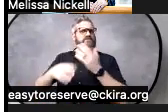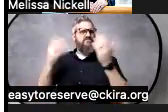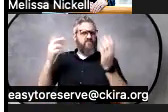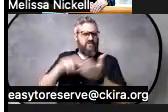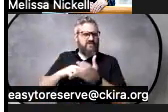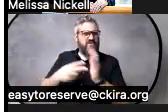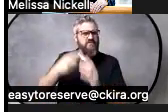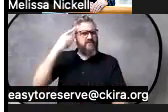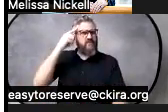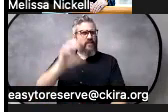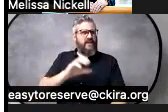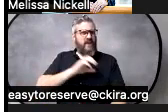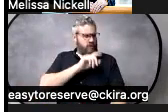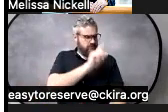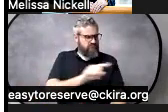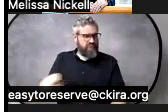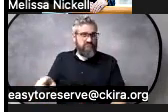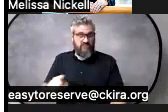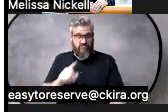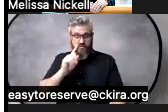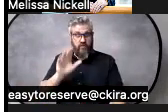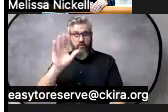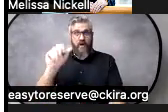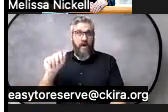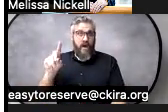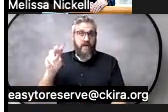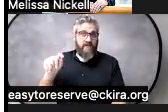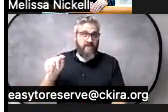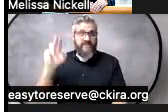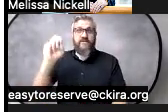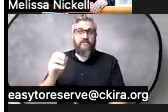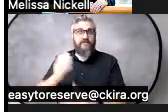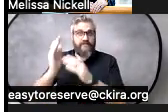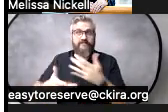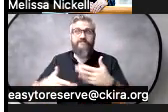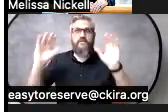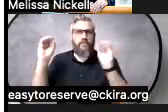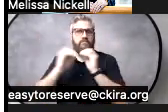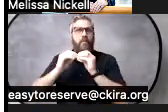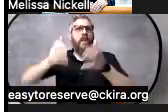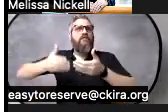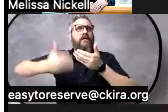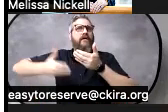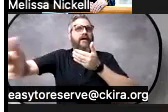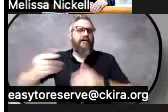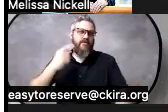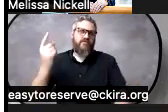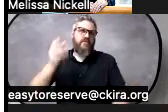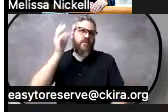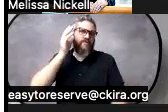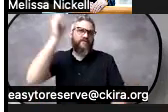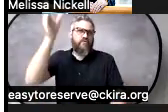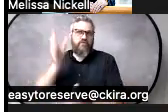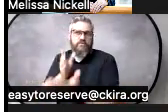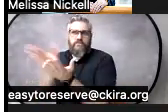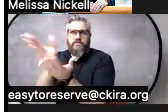mean for your characters? And is this really the end of your adventure, or are there plenty more adventures to come? There are always future directions in